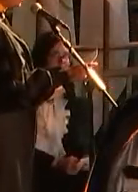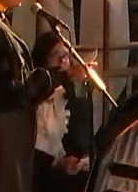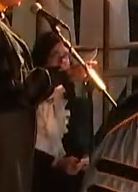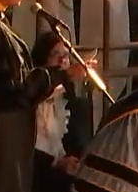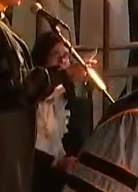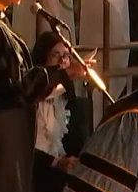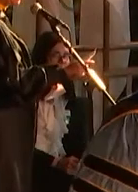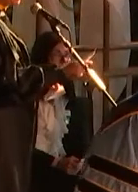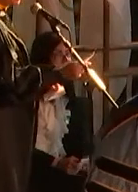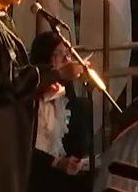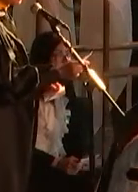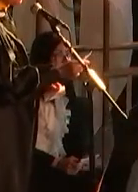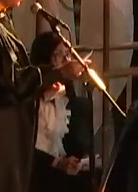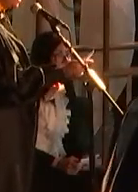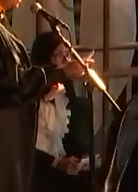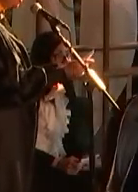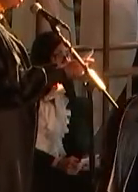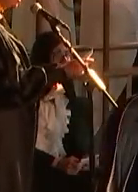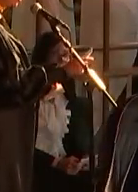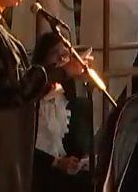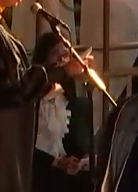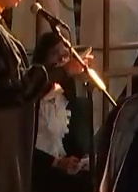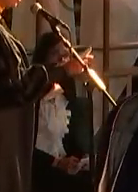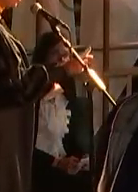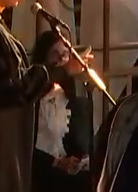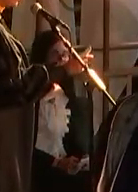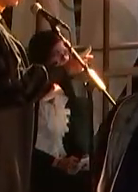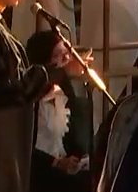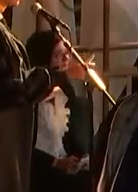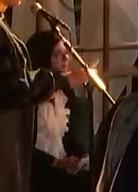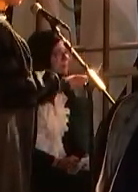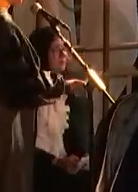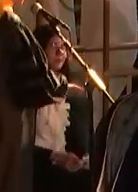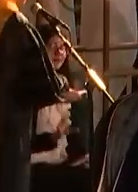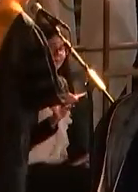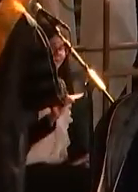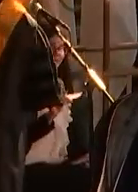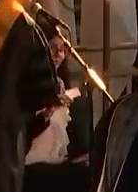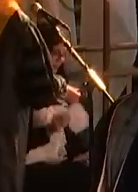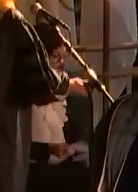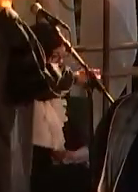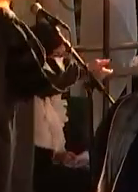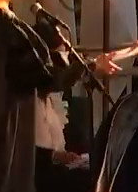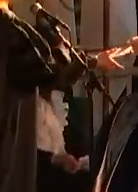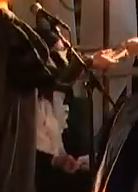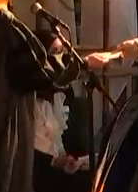Nicole C. LePage, summa cum laude.